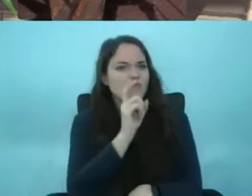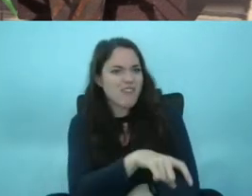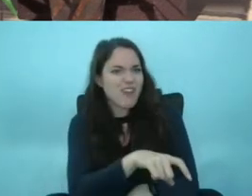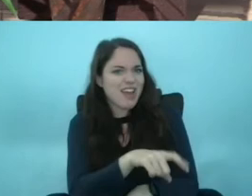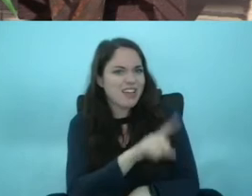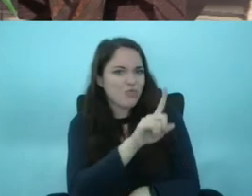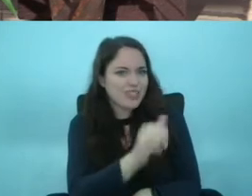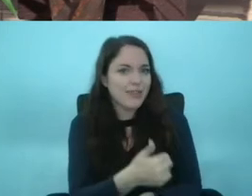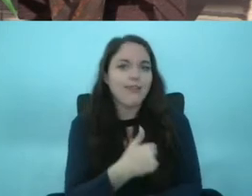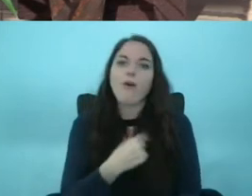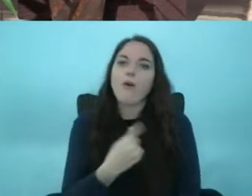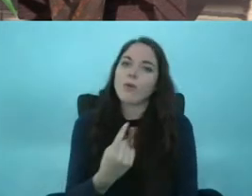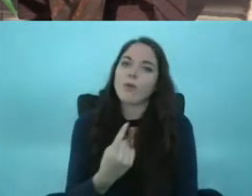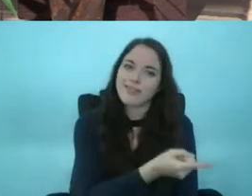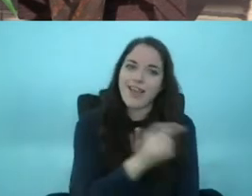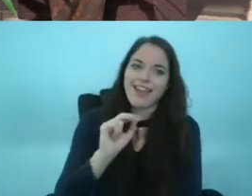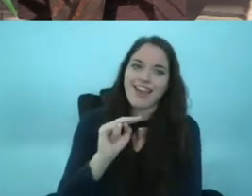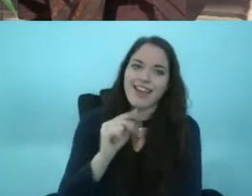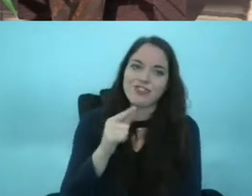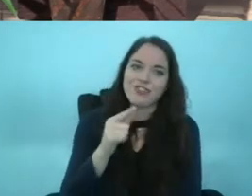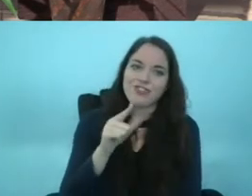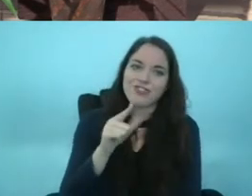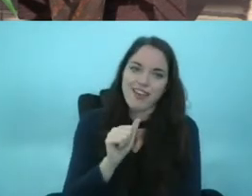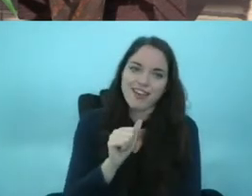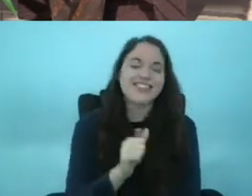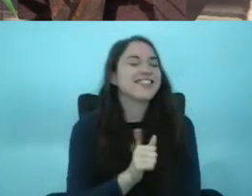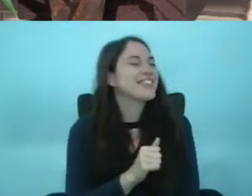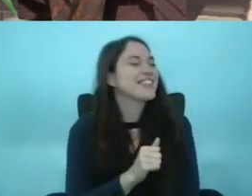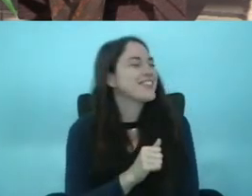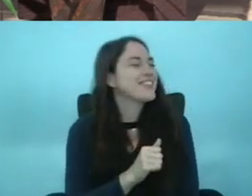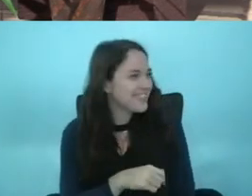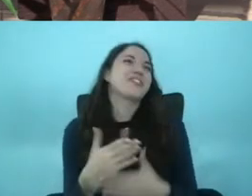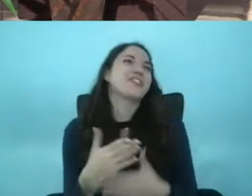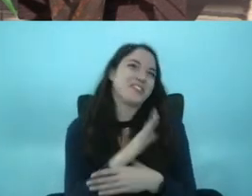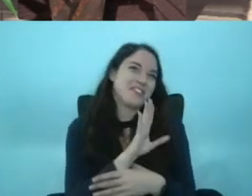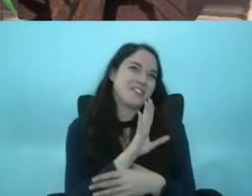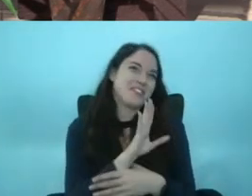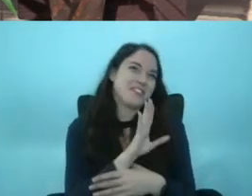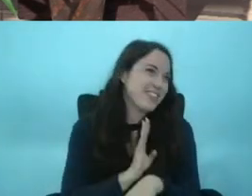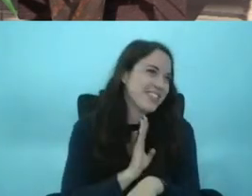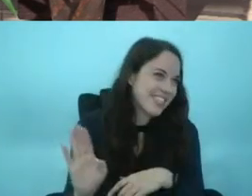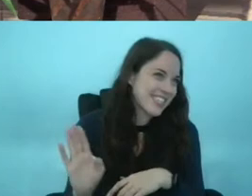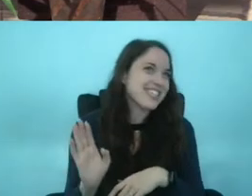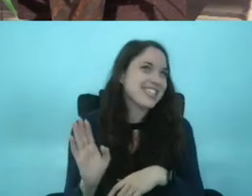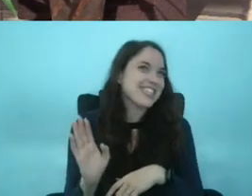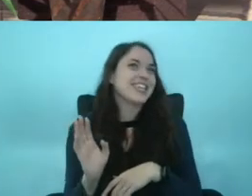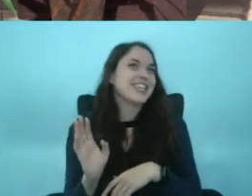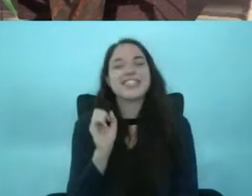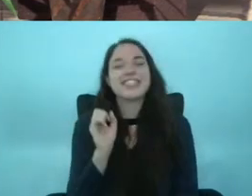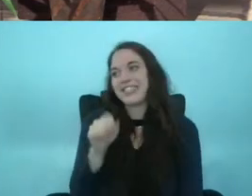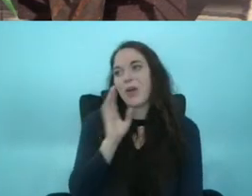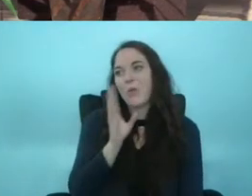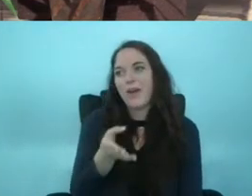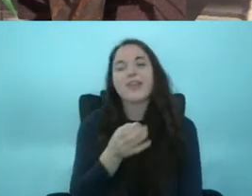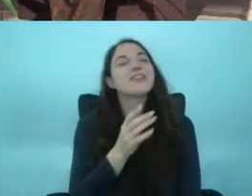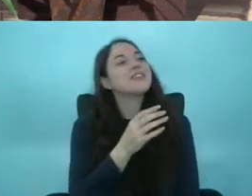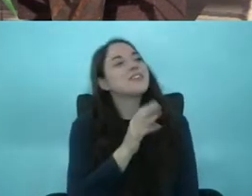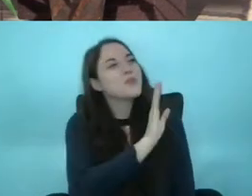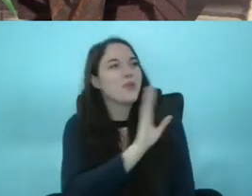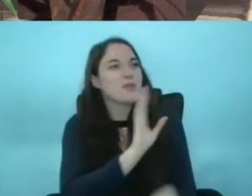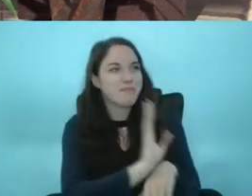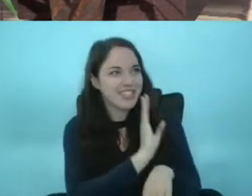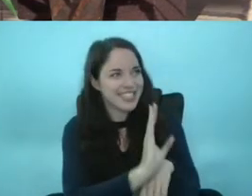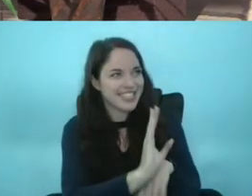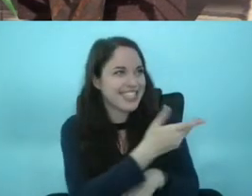Angela. And tell your business. Yes, your I business. Will. Tell your business. Yeah, okay. But I did. And I